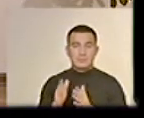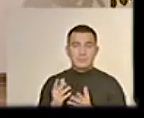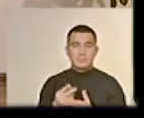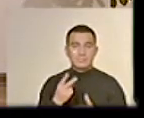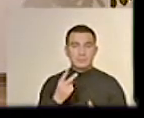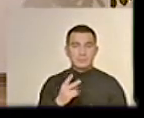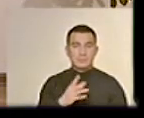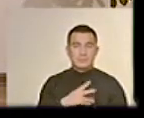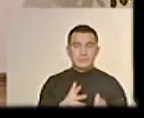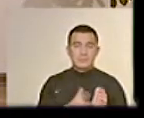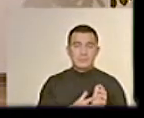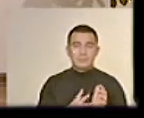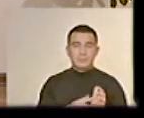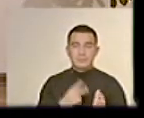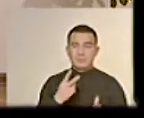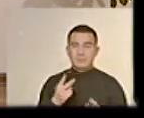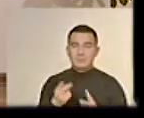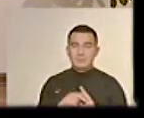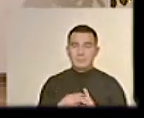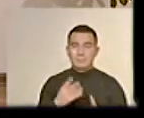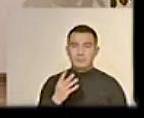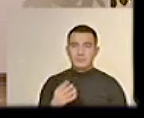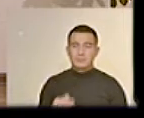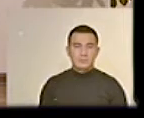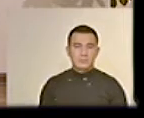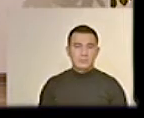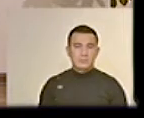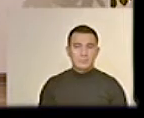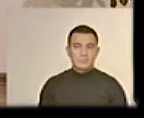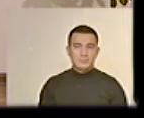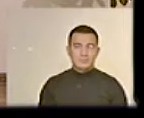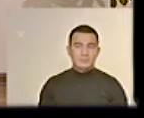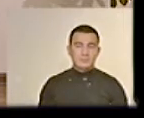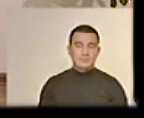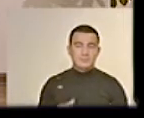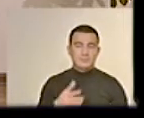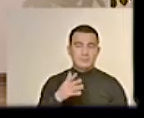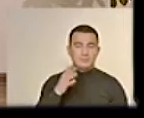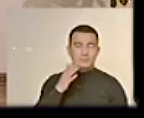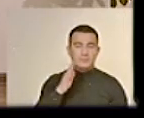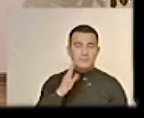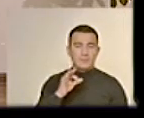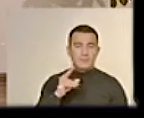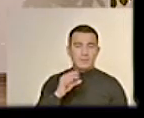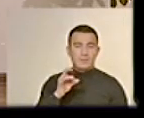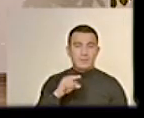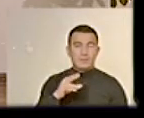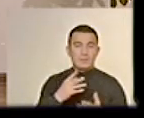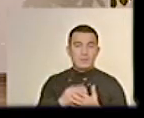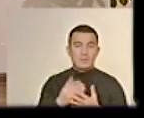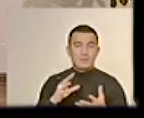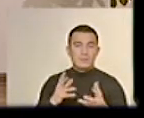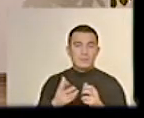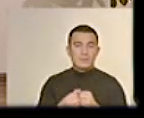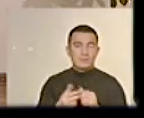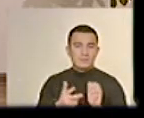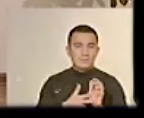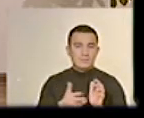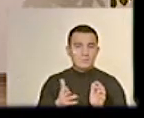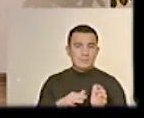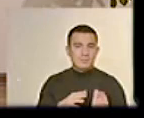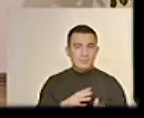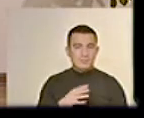Demak, 8 ni 2 ga bo'lamiz. 4. Vodorodlarning jami soni 8 ta bo'ldi. Endi